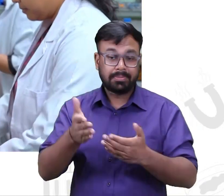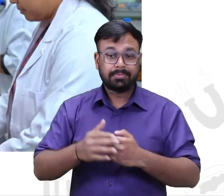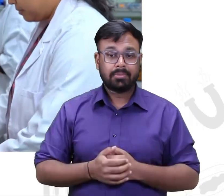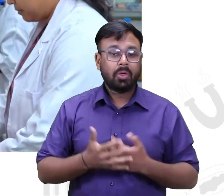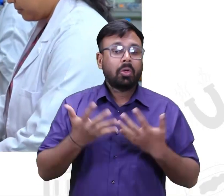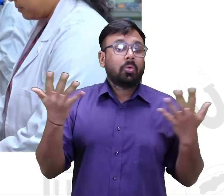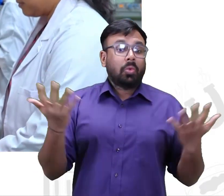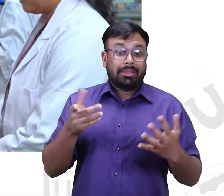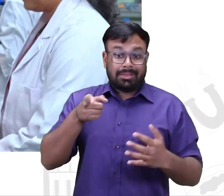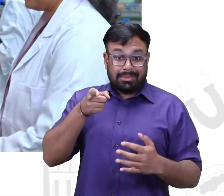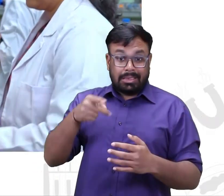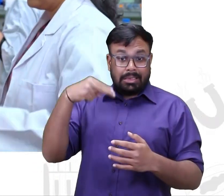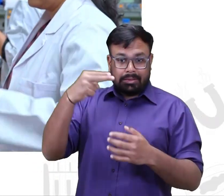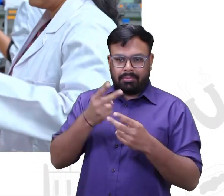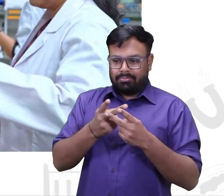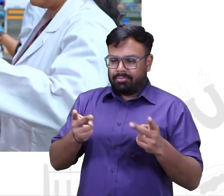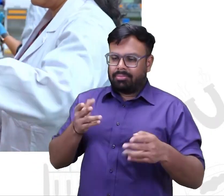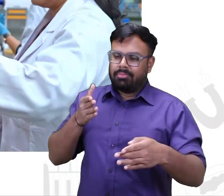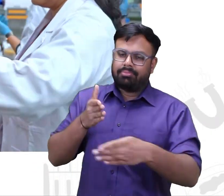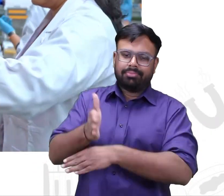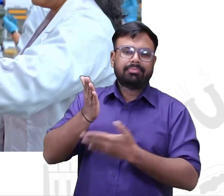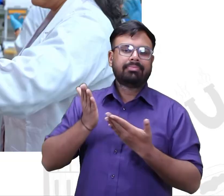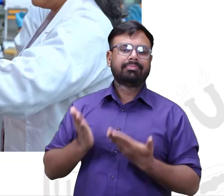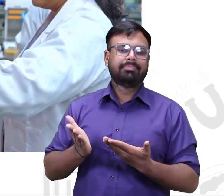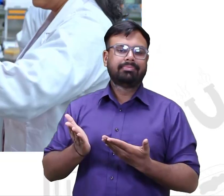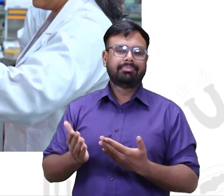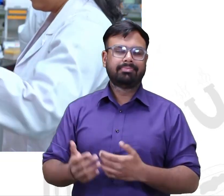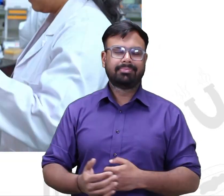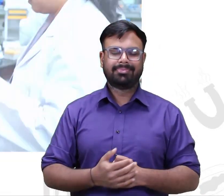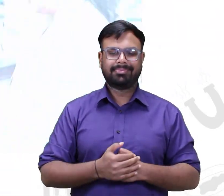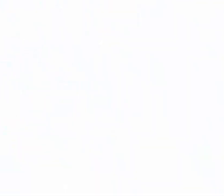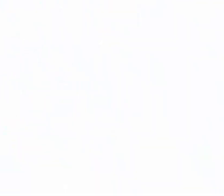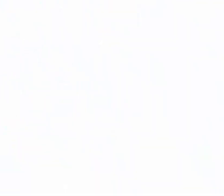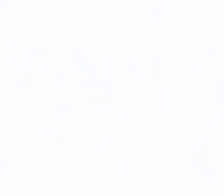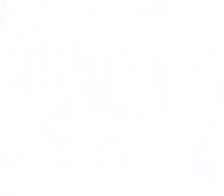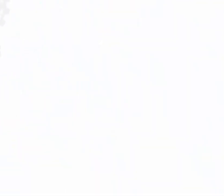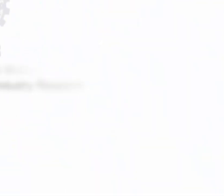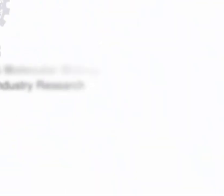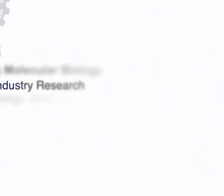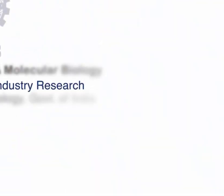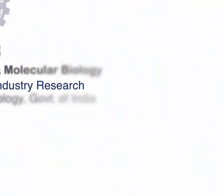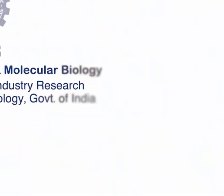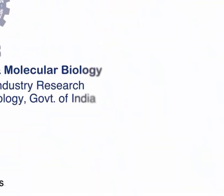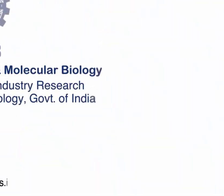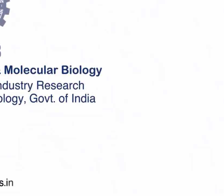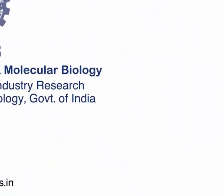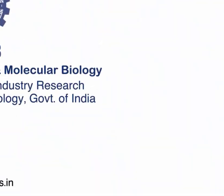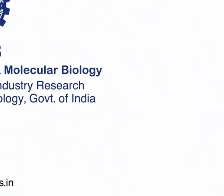proteins destabilize this organization that leads to various protein folding diseases.